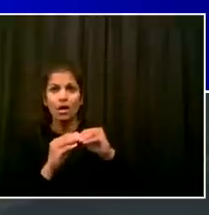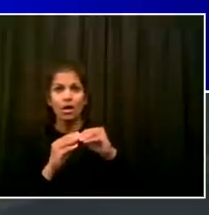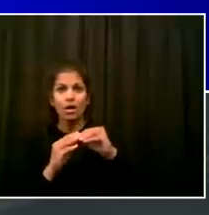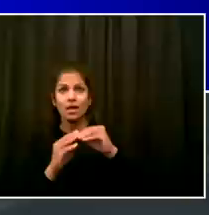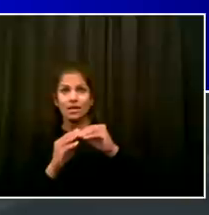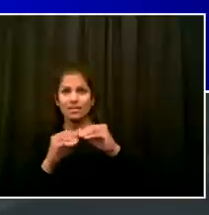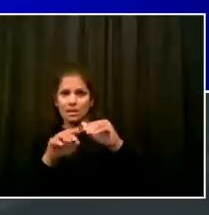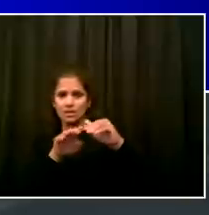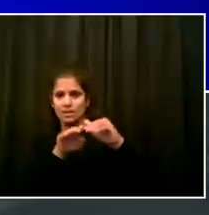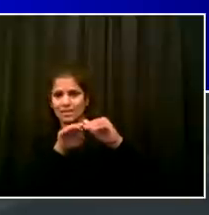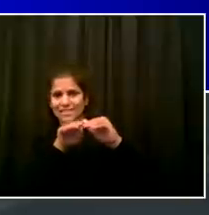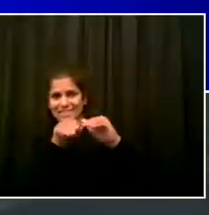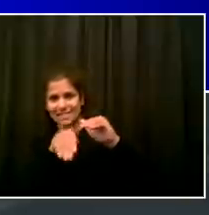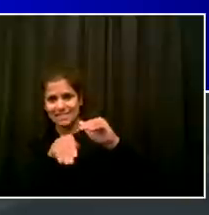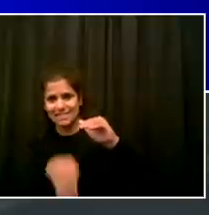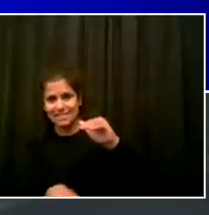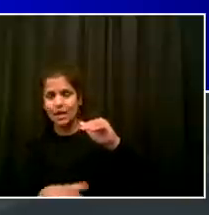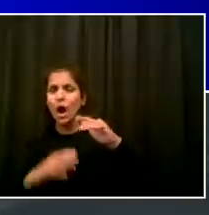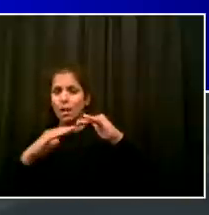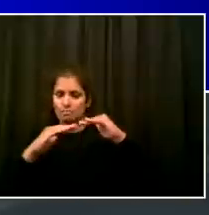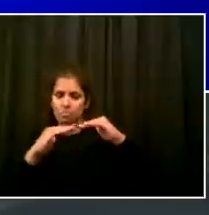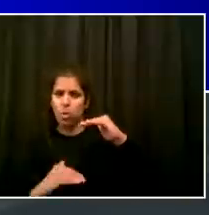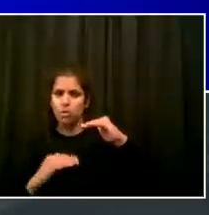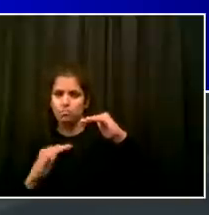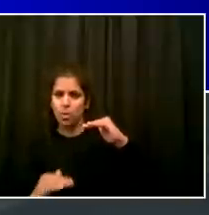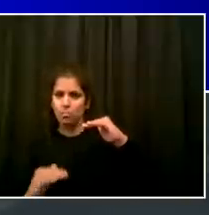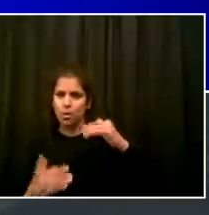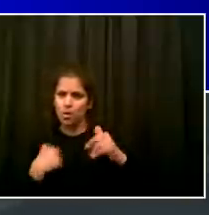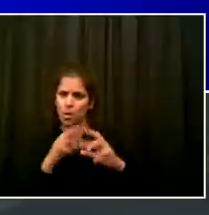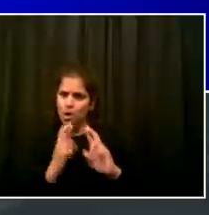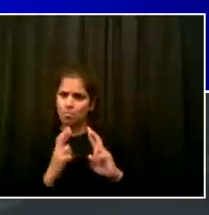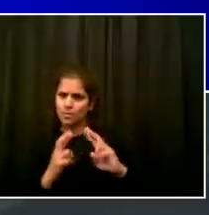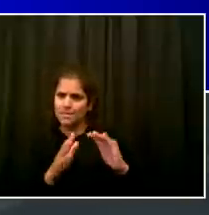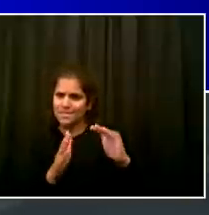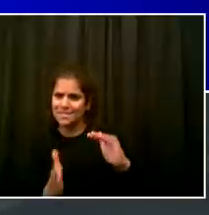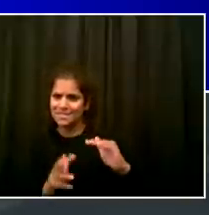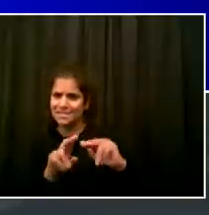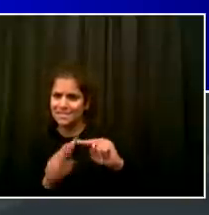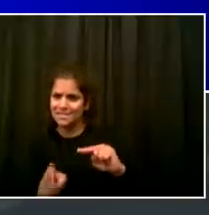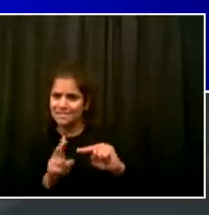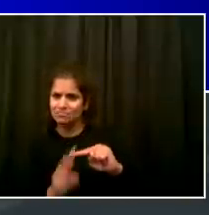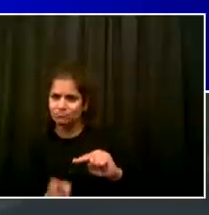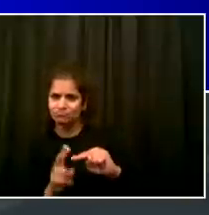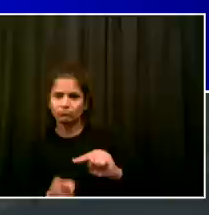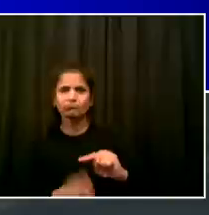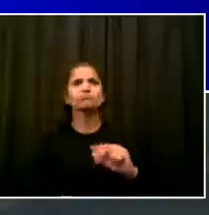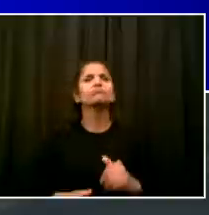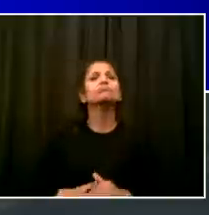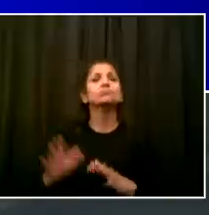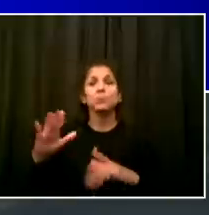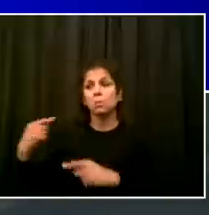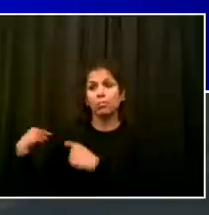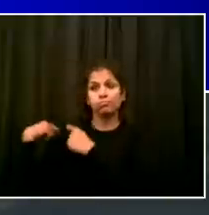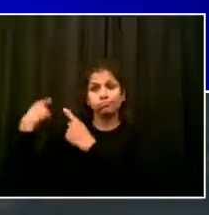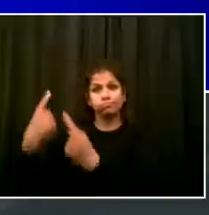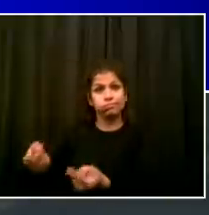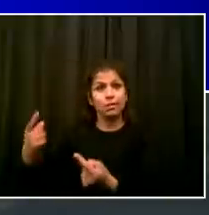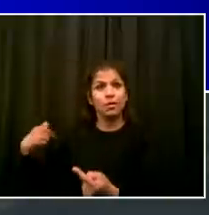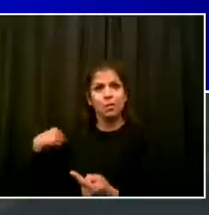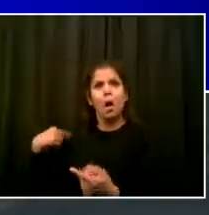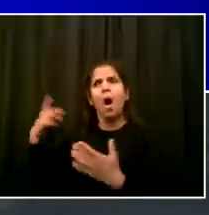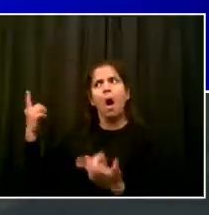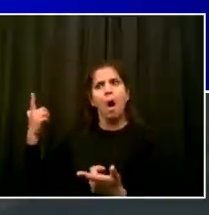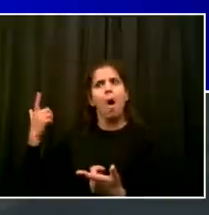what makes clear to us that we are ready for more progress. So now we have